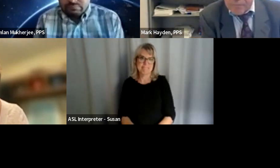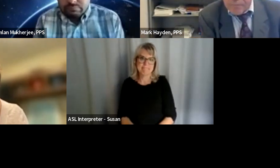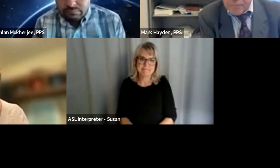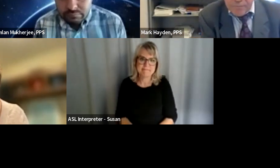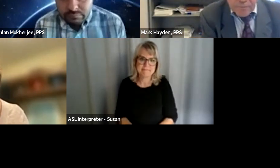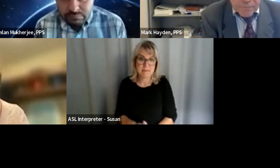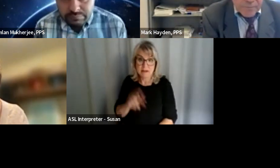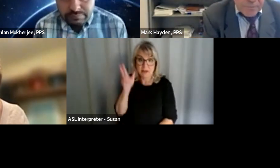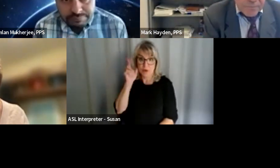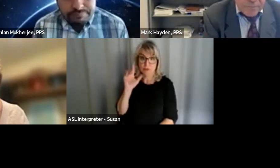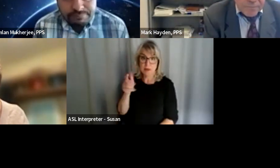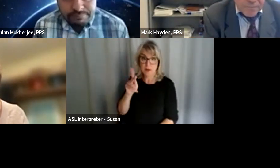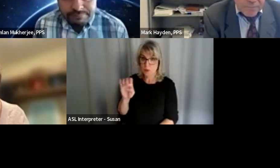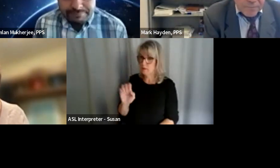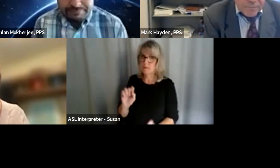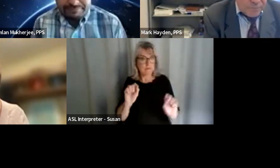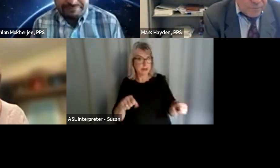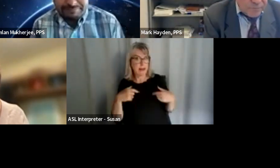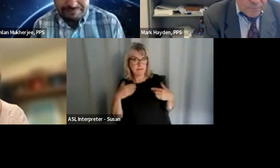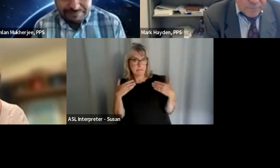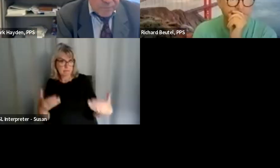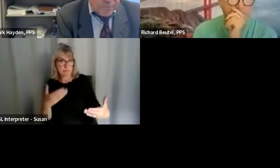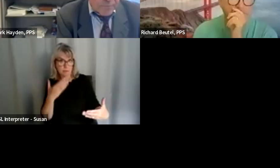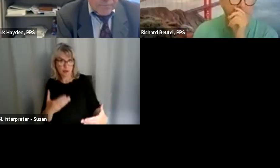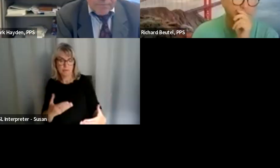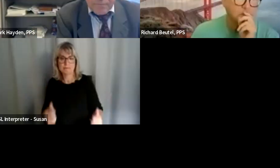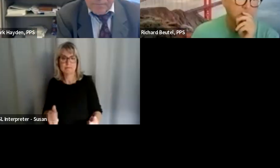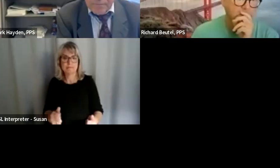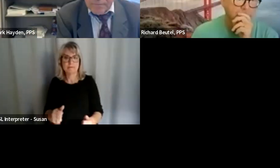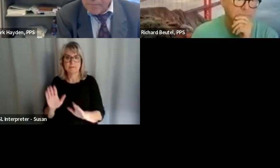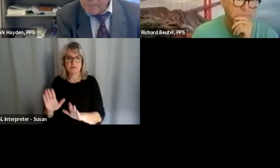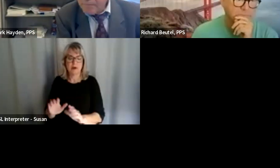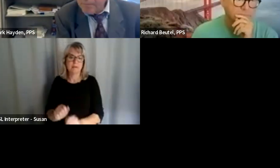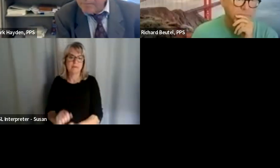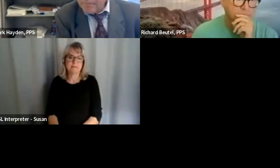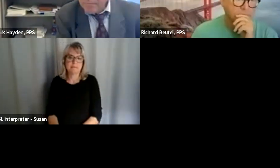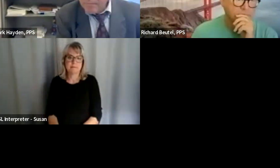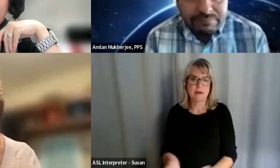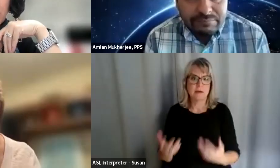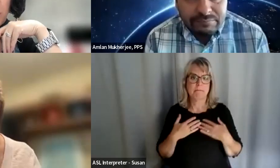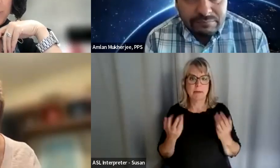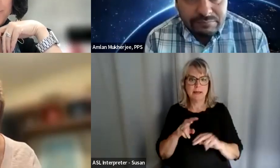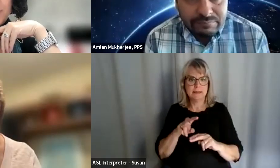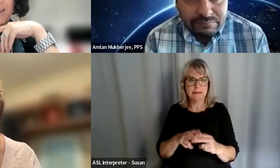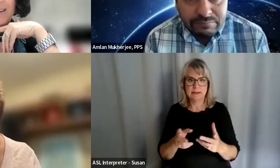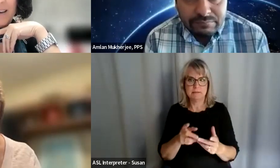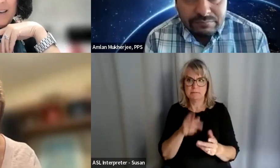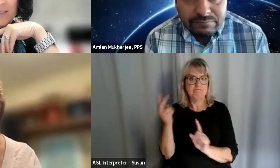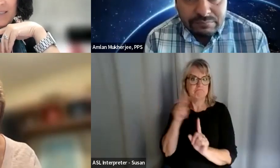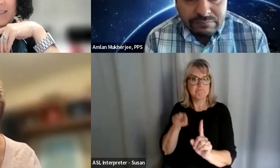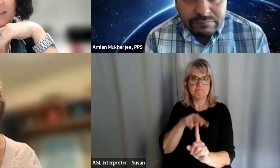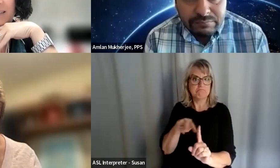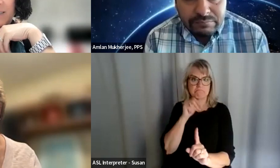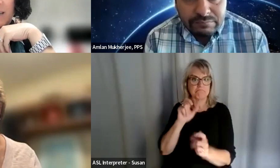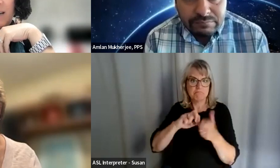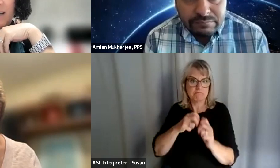Can you hear me, Luke? I can. You're good. Great. So I from where I sit, I don't see it as a problem. I